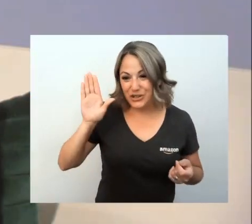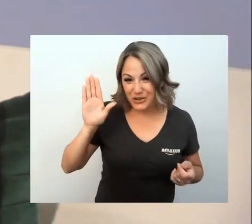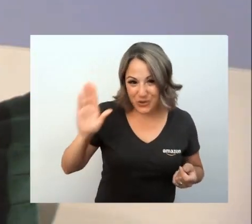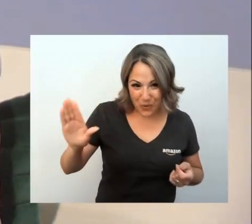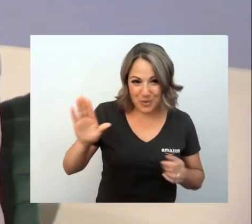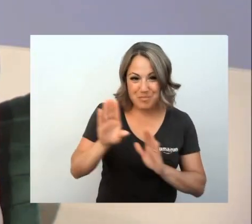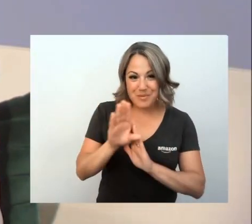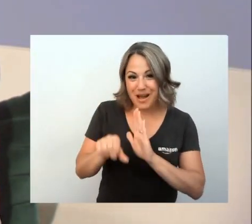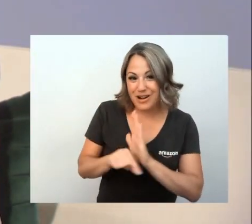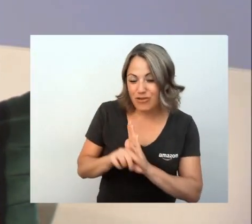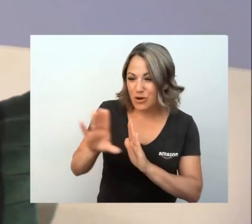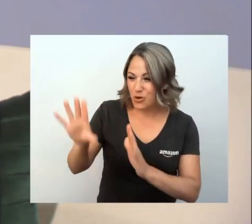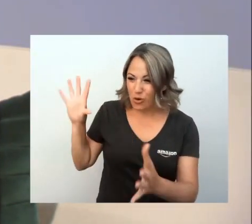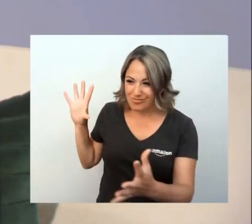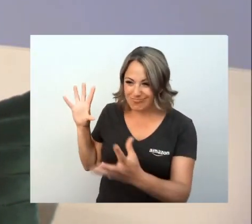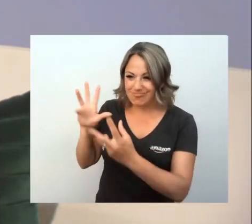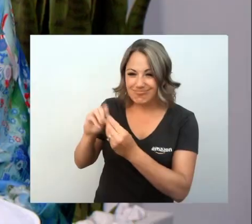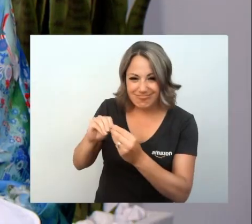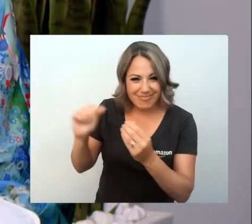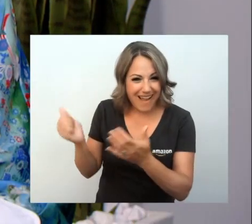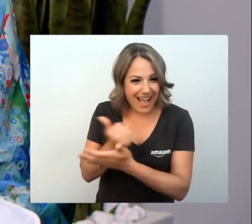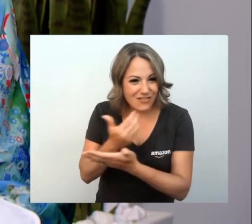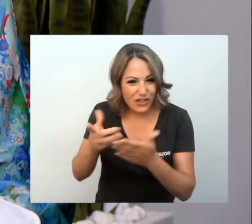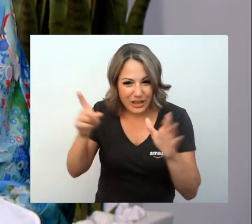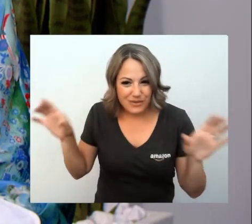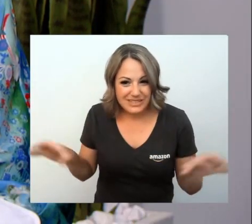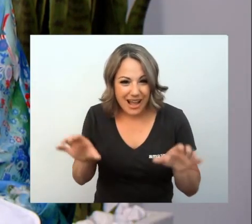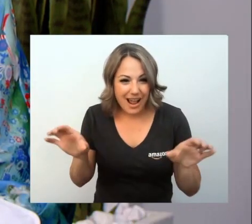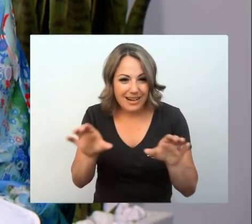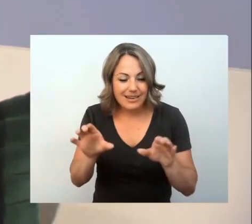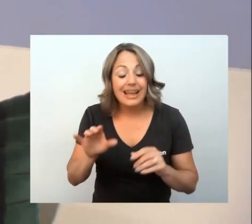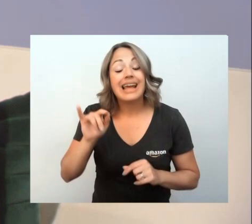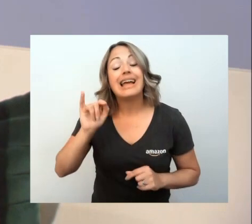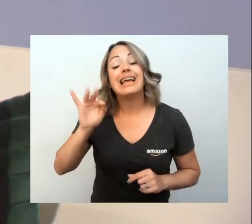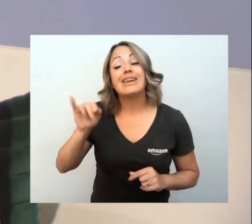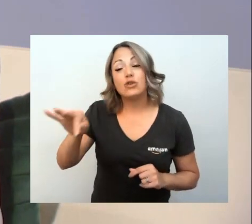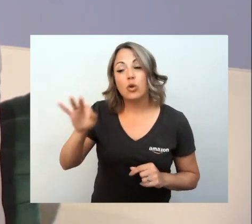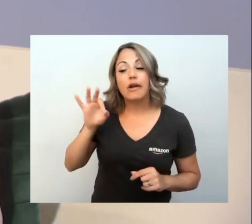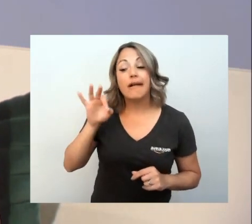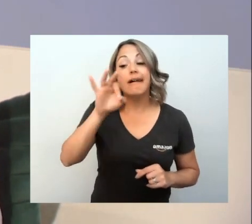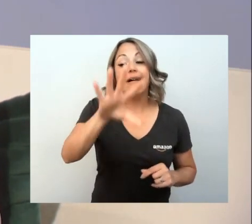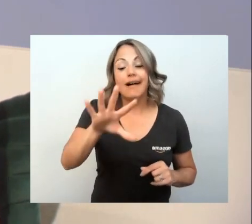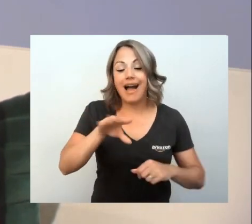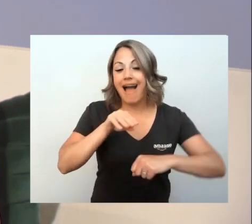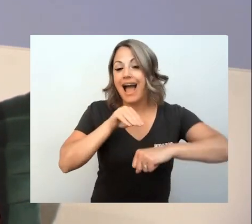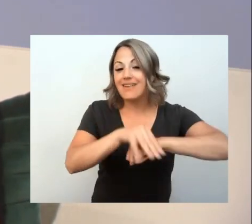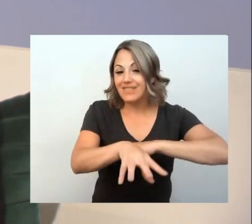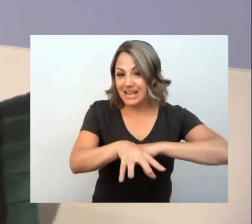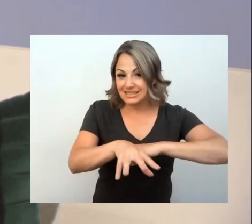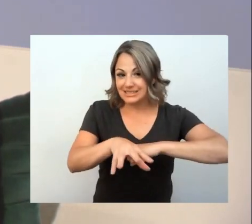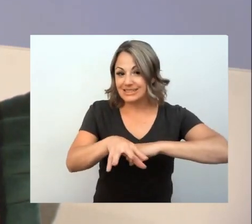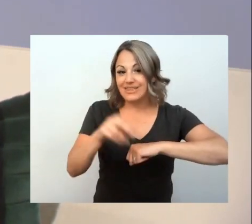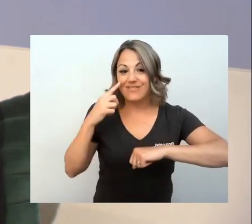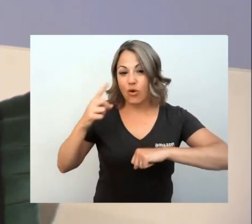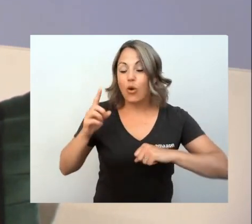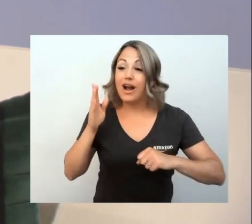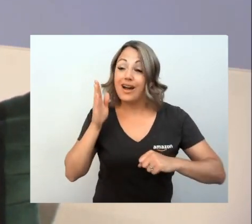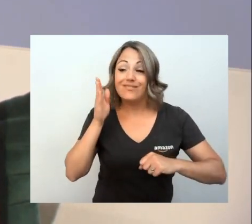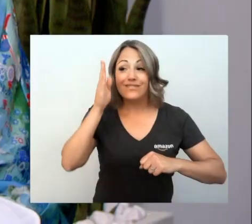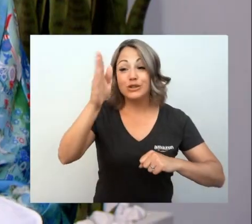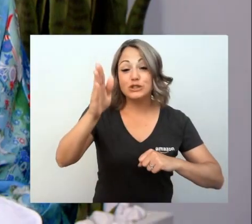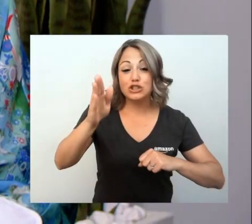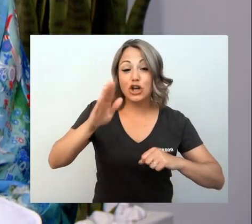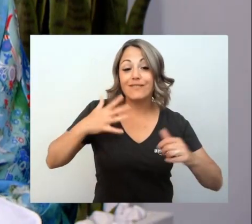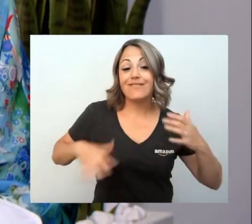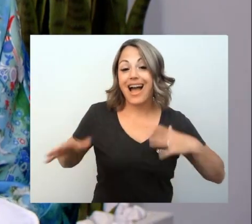hear everything about your career and what you've done. If you could give one piece of advice to a disruptor, a future fashion disruptor, what would that advice